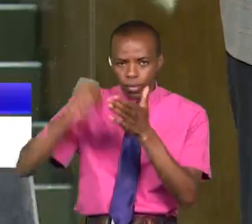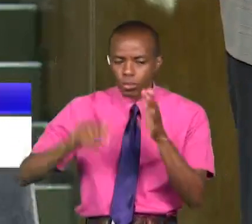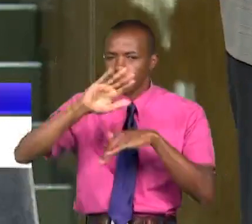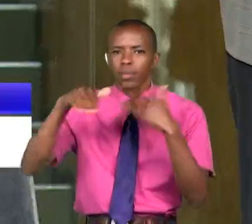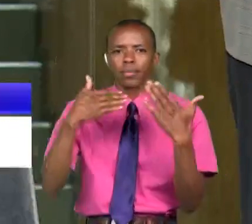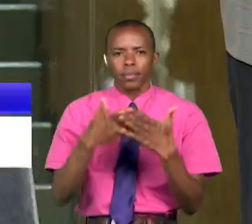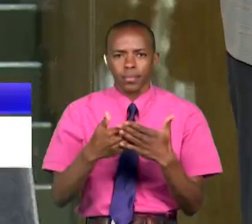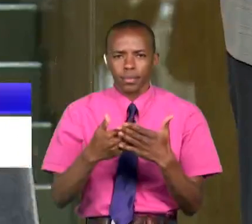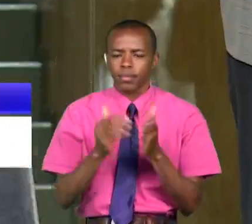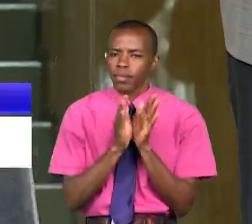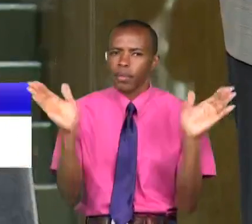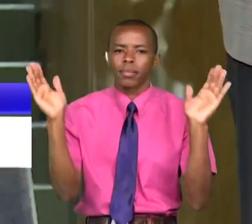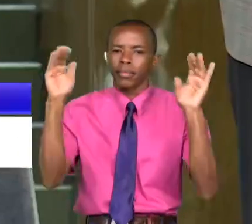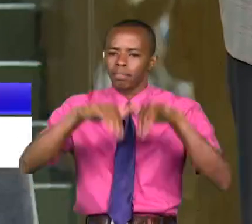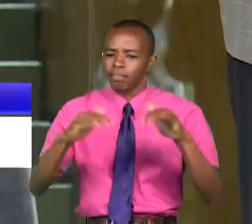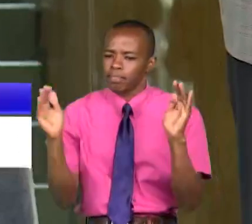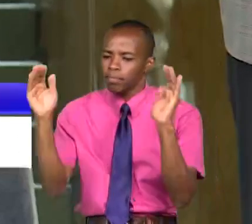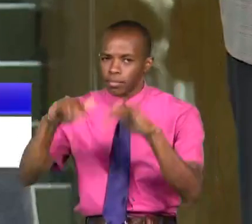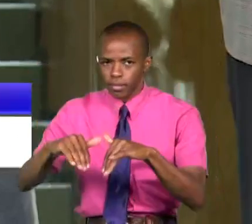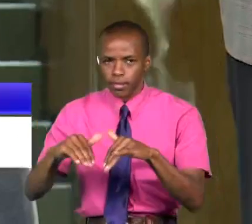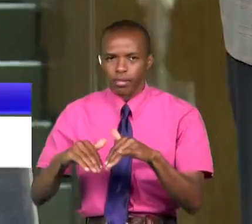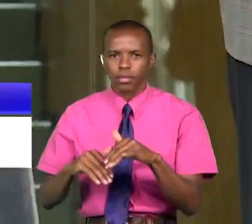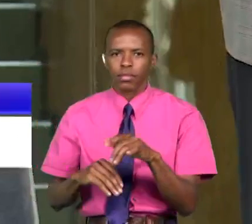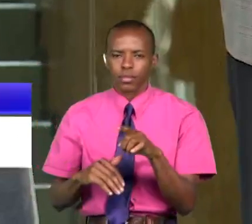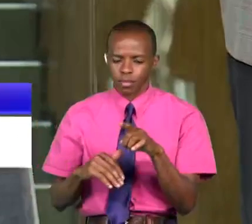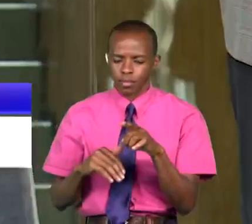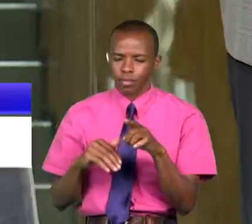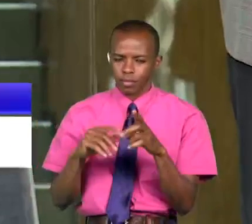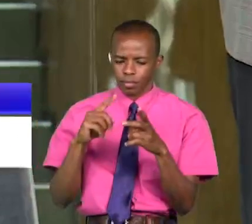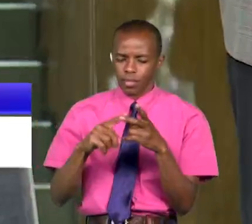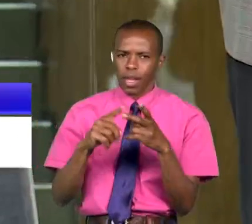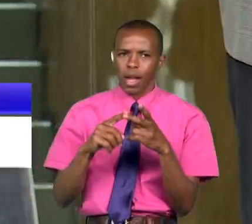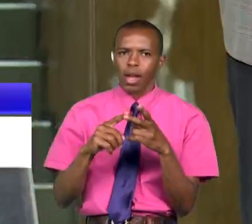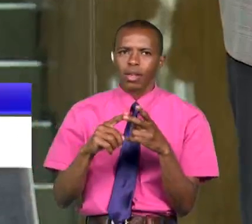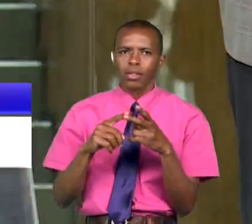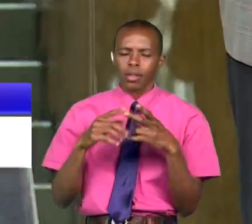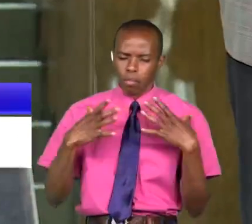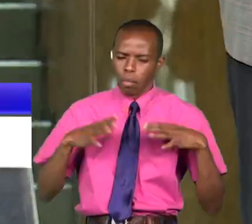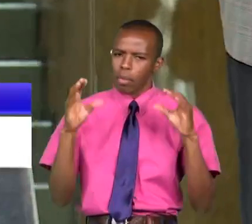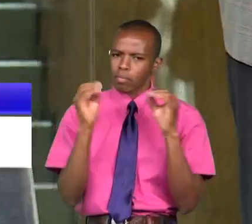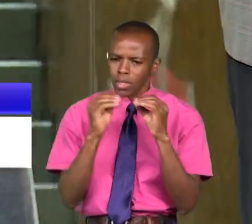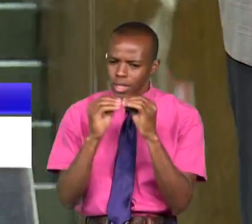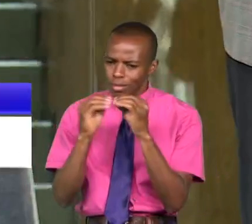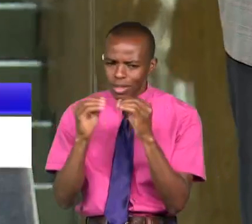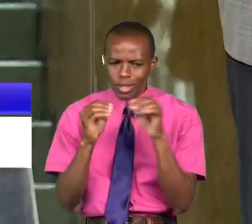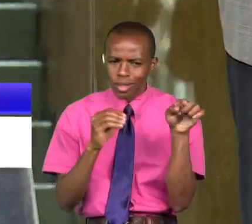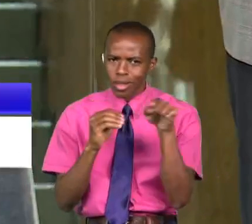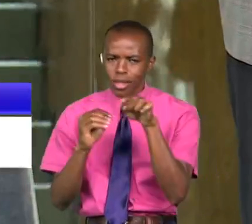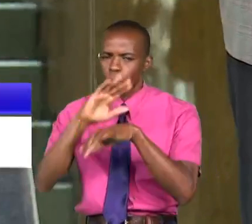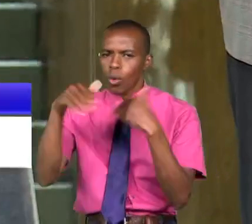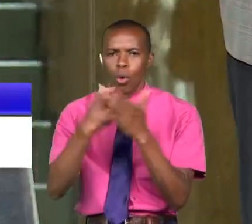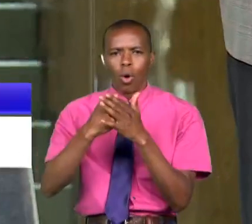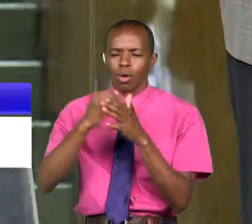all public gatherings and in-person meetings of whatever nature are